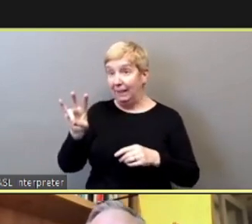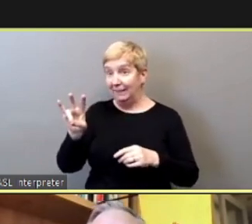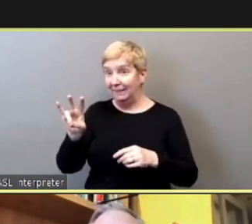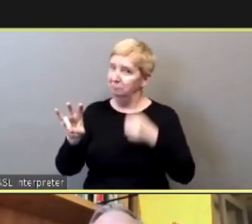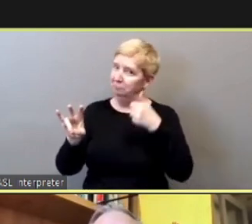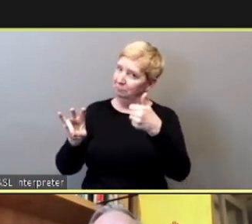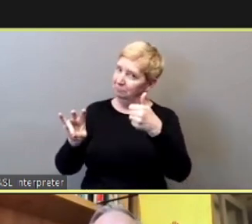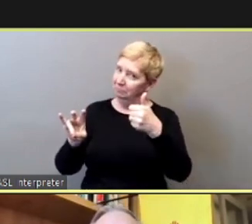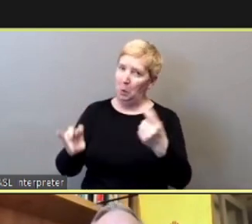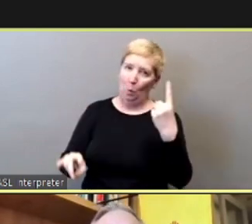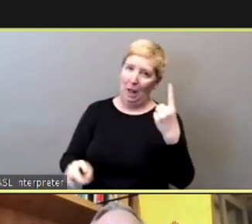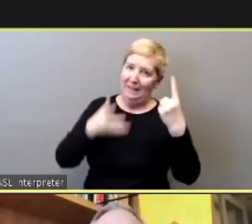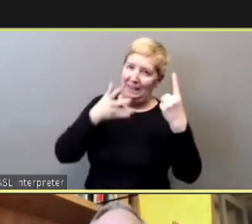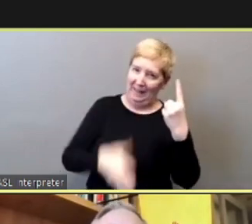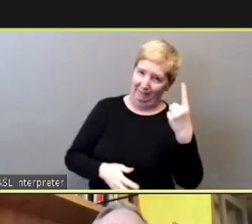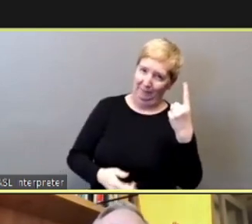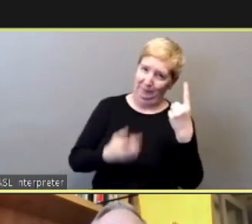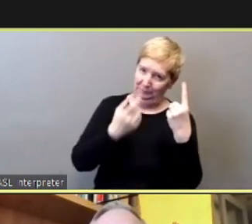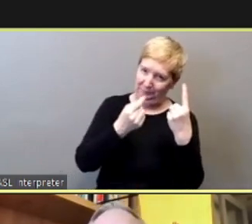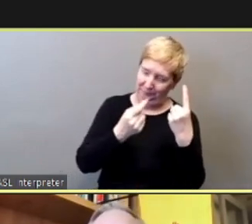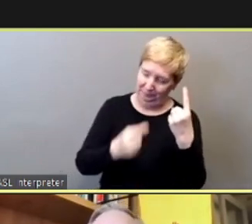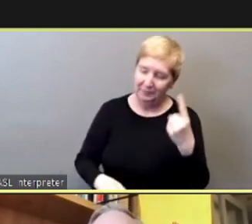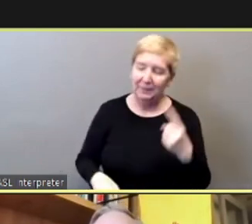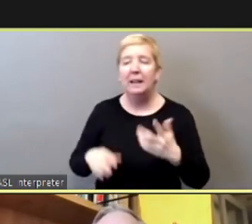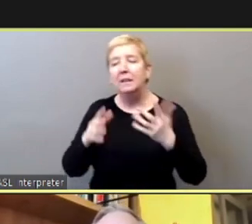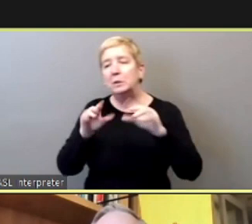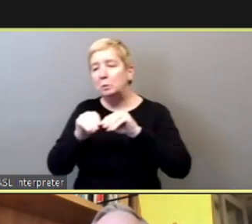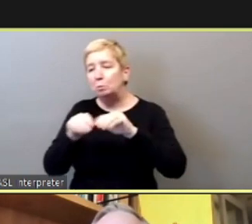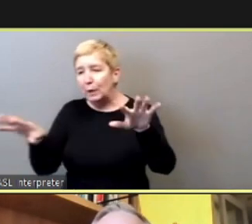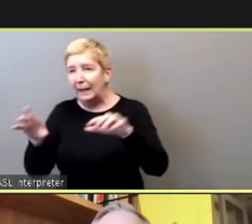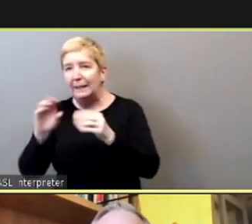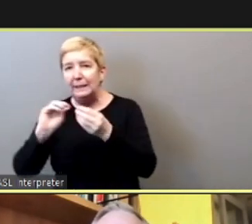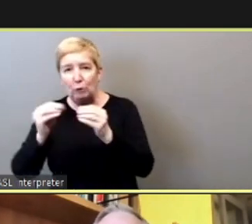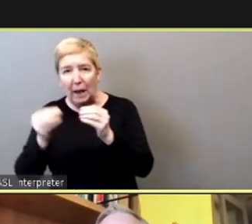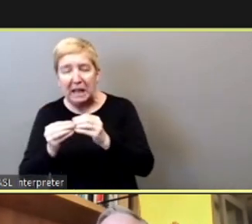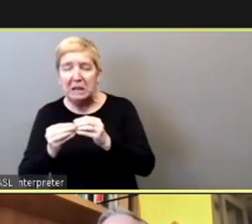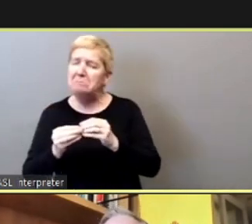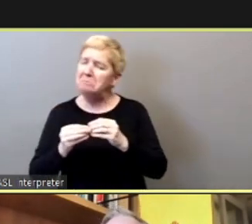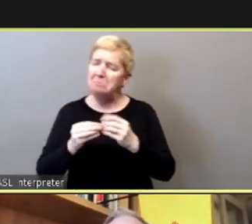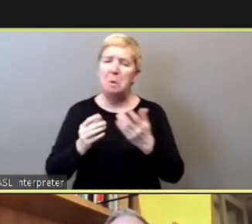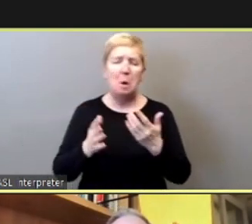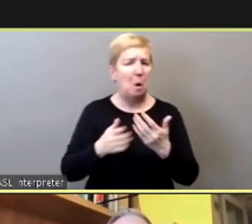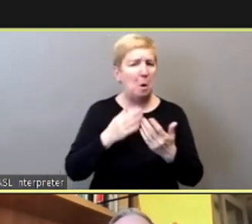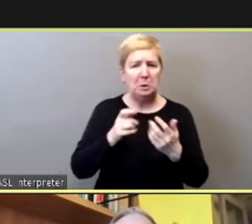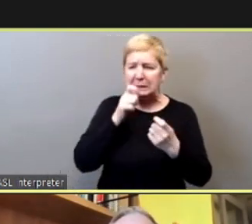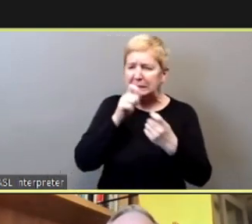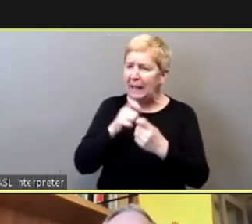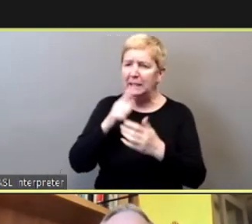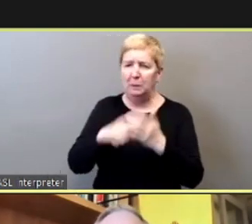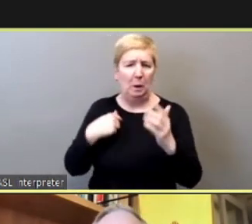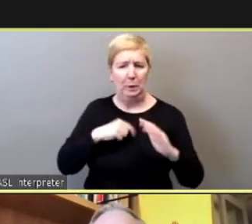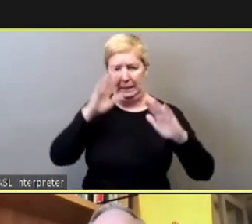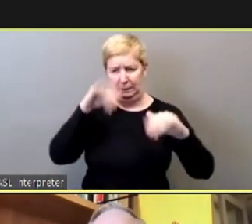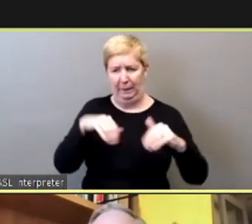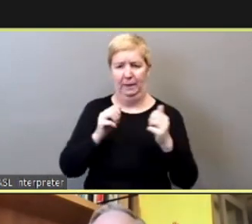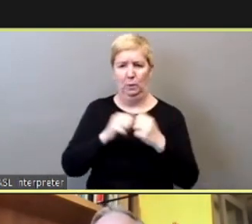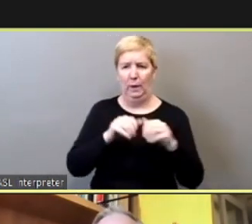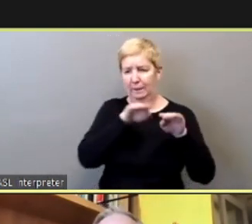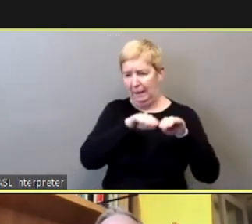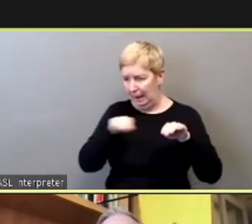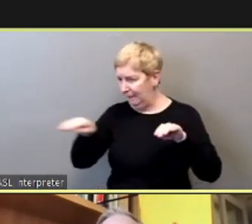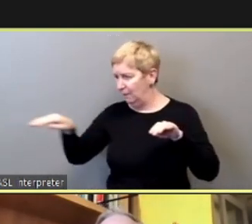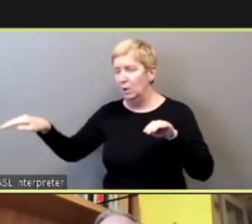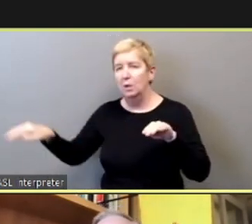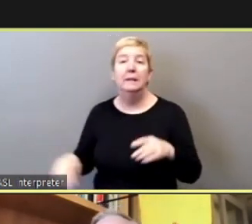cylinders. Our spread rate, pretty close to 1, which you'd expect with a level curve. Testing